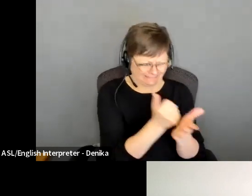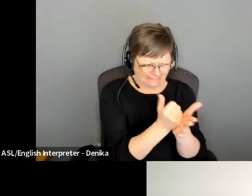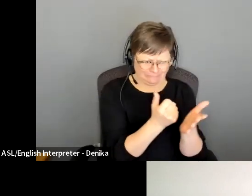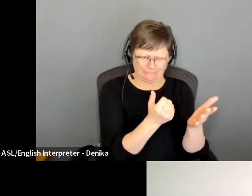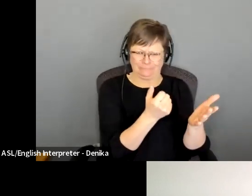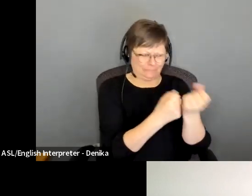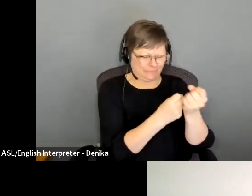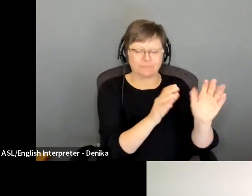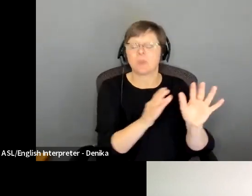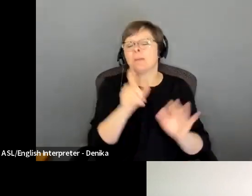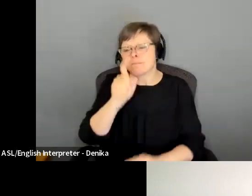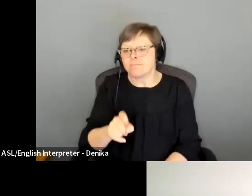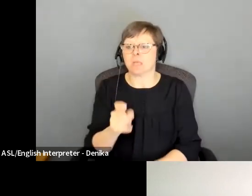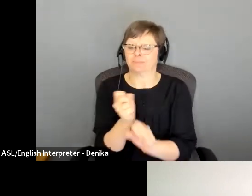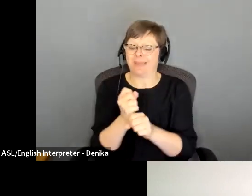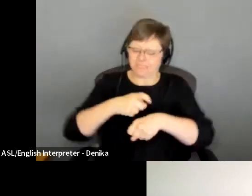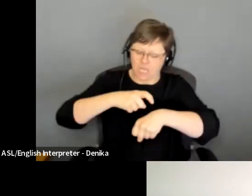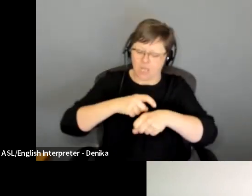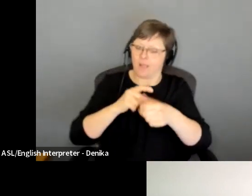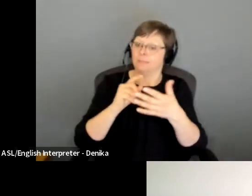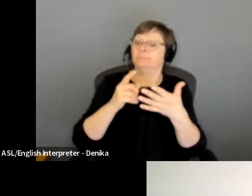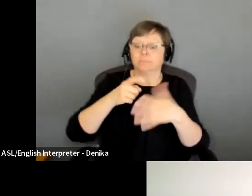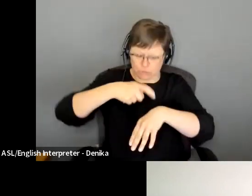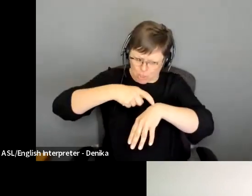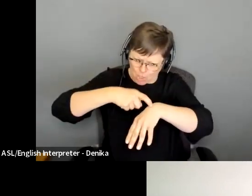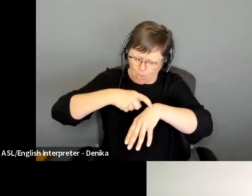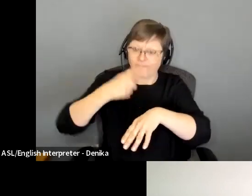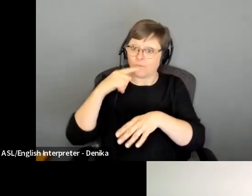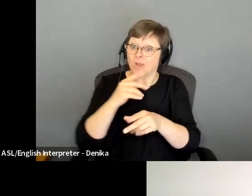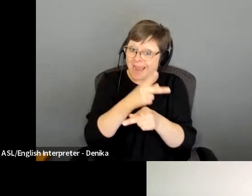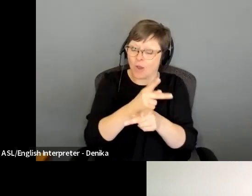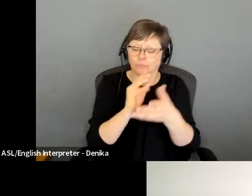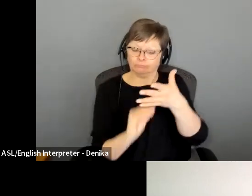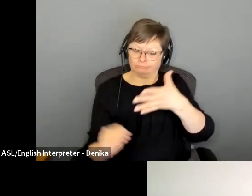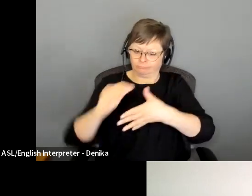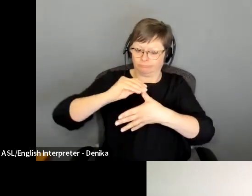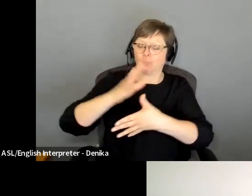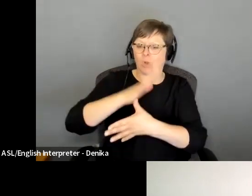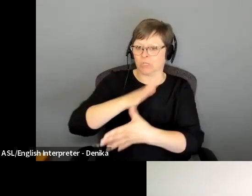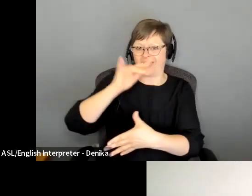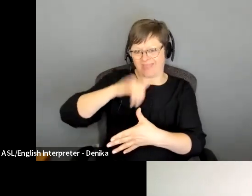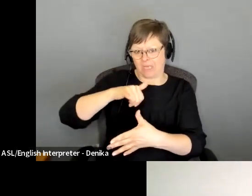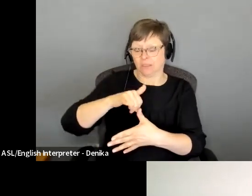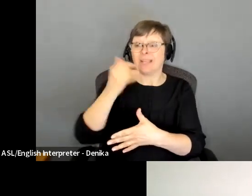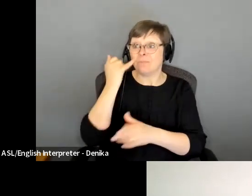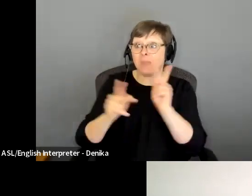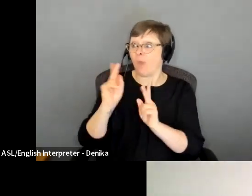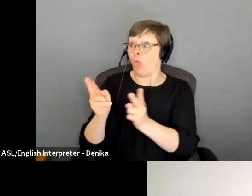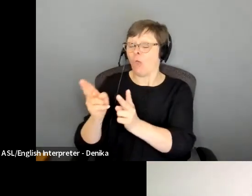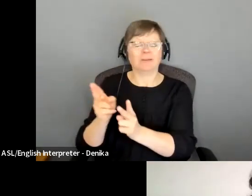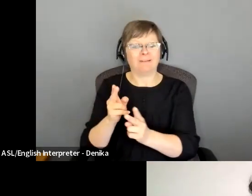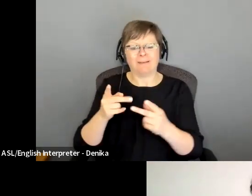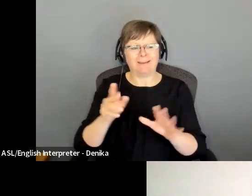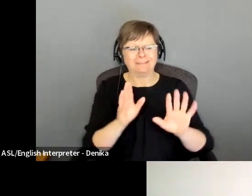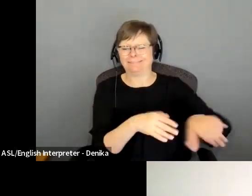for care and prioritize that. So it's important. If people are in a hurry, that can be the biggest deterrent for help.